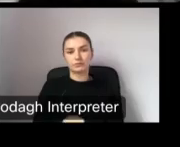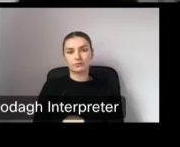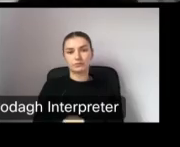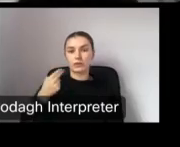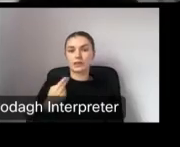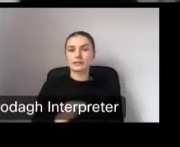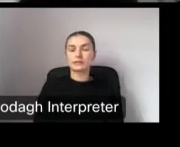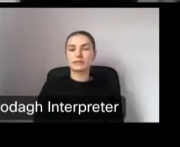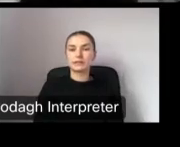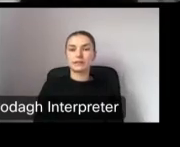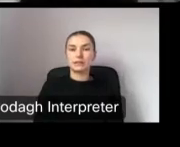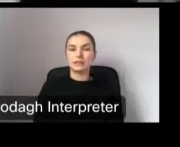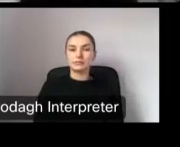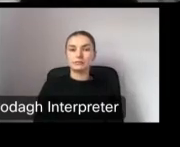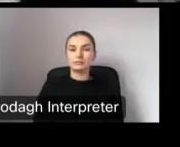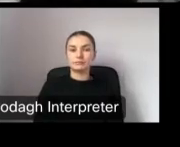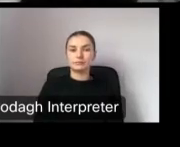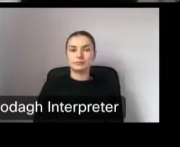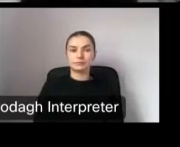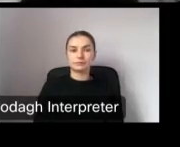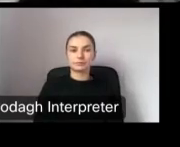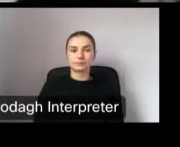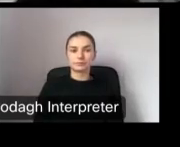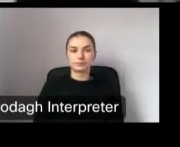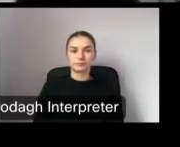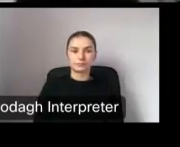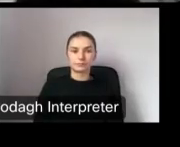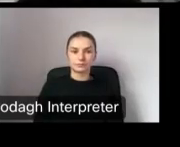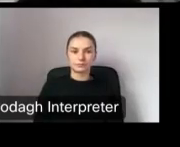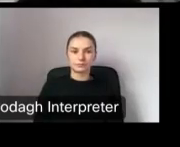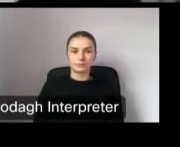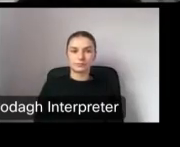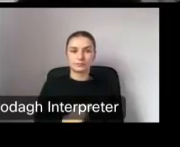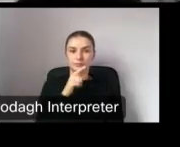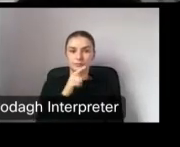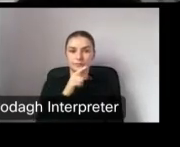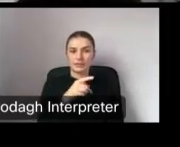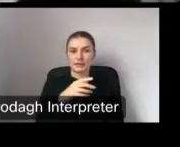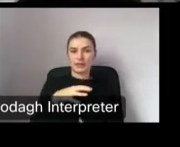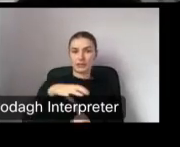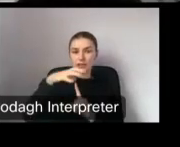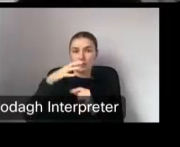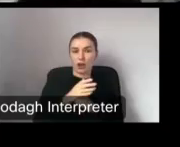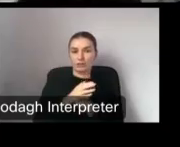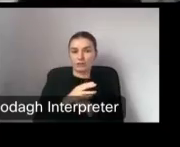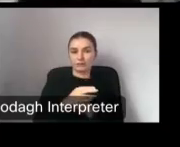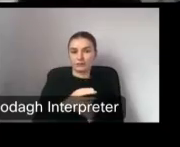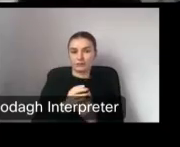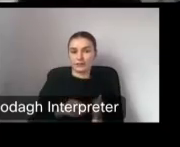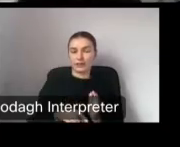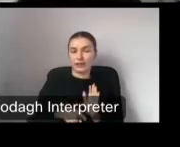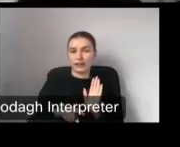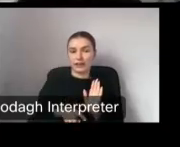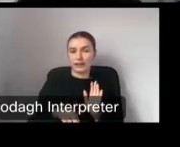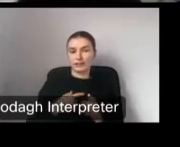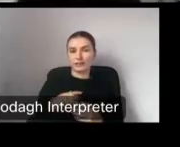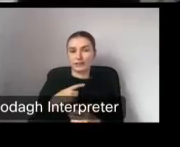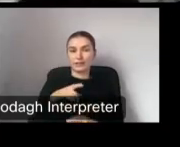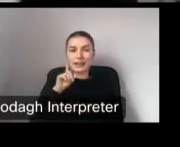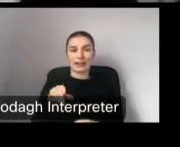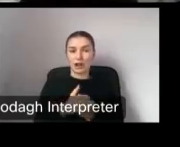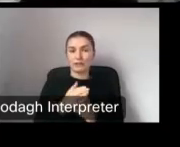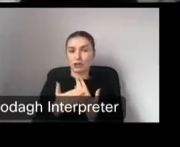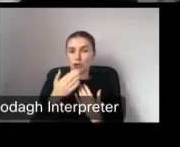slide. This is institutional neglect of children. This is how it affects your stress hormones. So